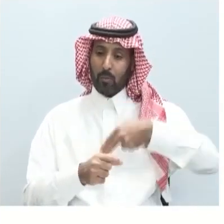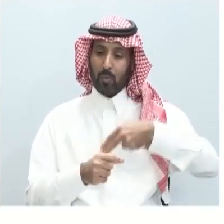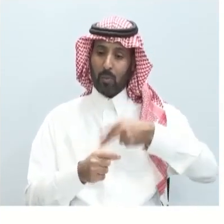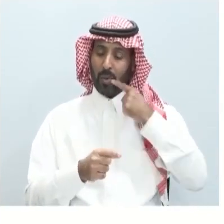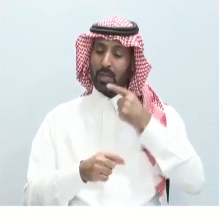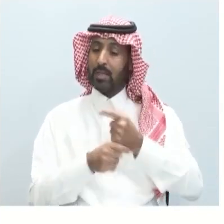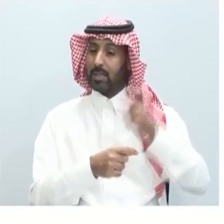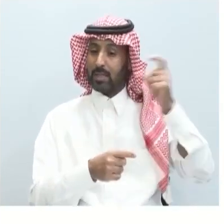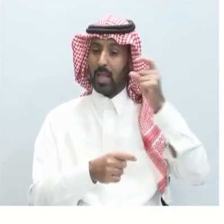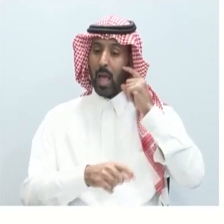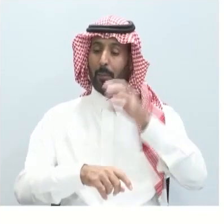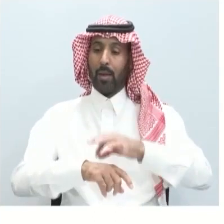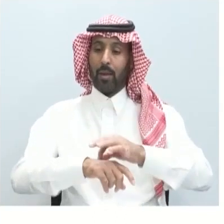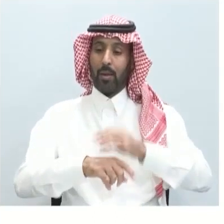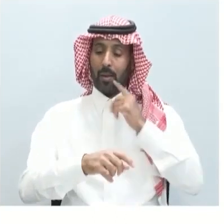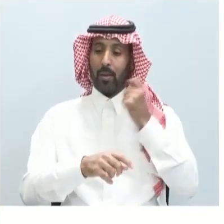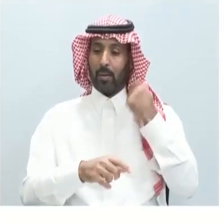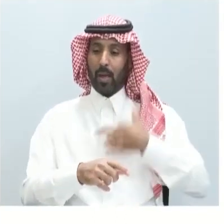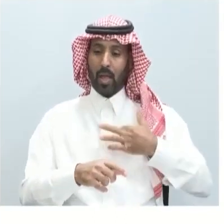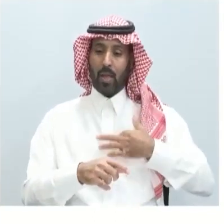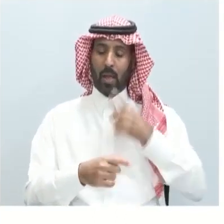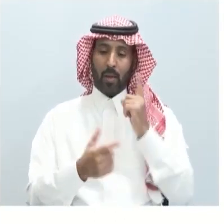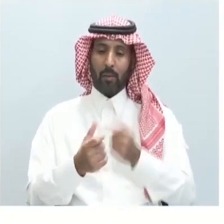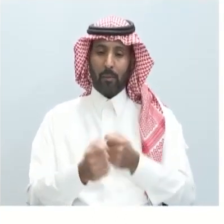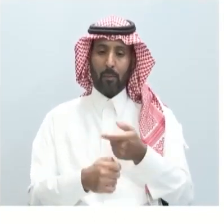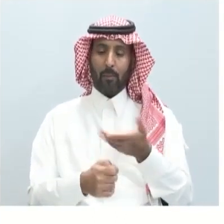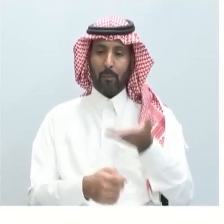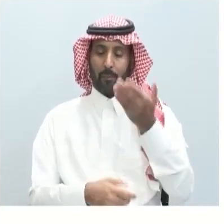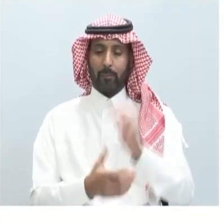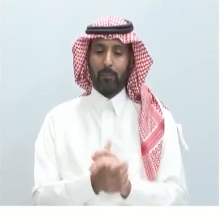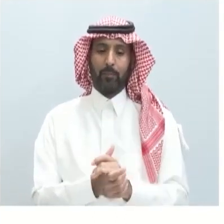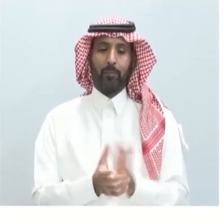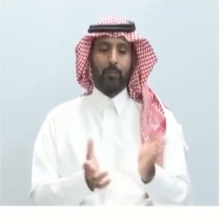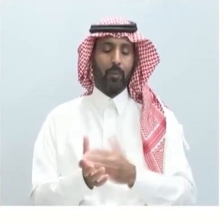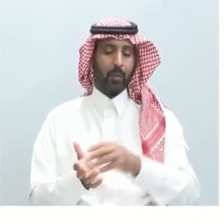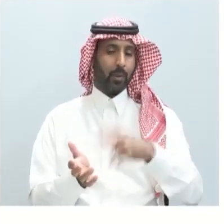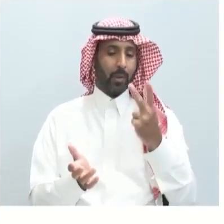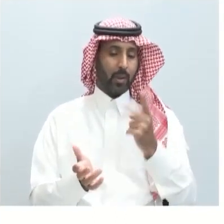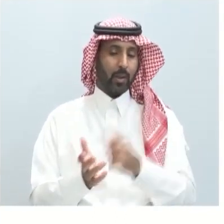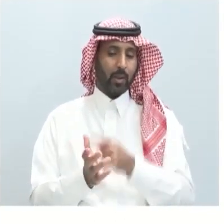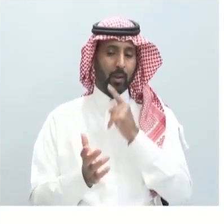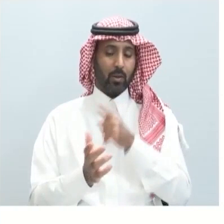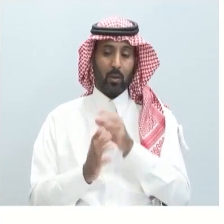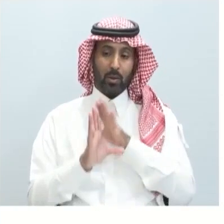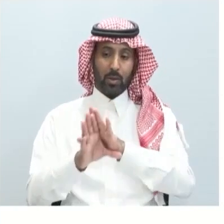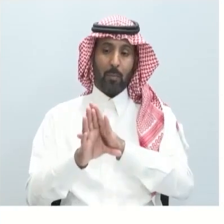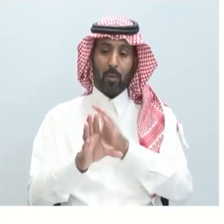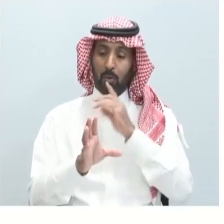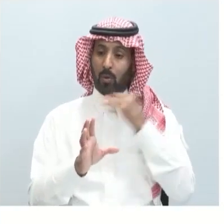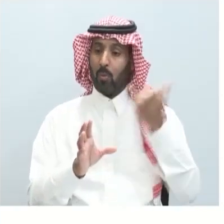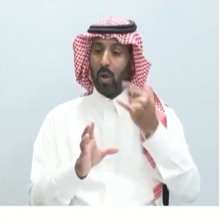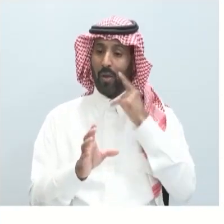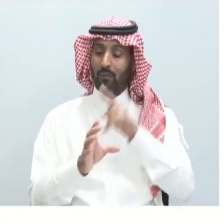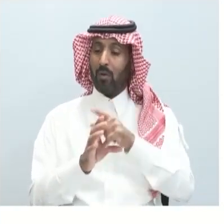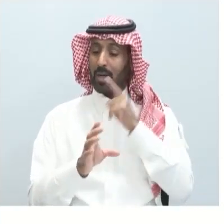its strategic position and opportunities for economic growth. Number two, what kind of support is necessary for